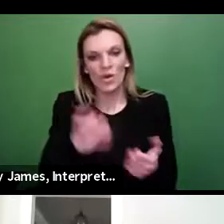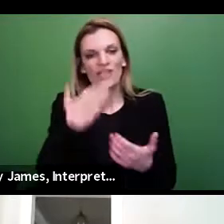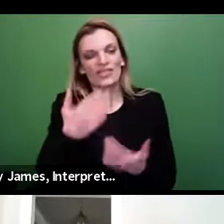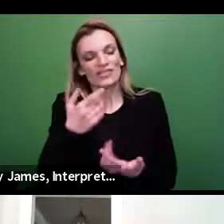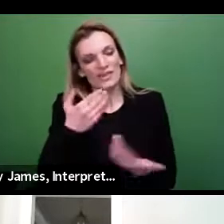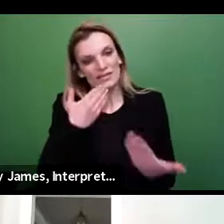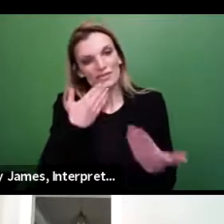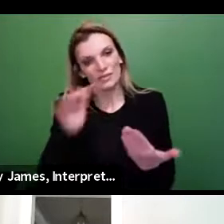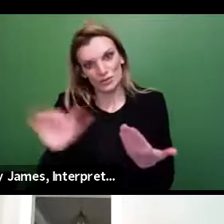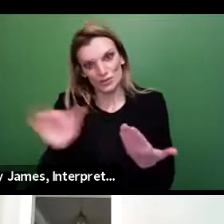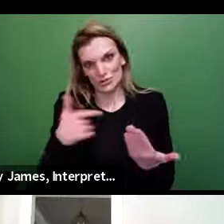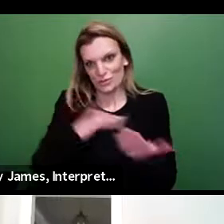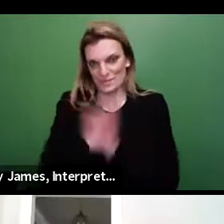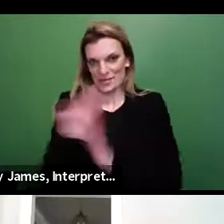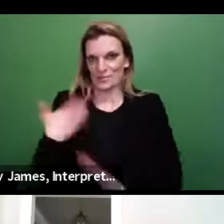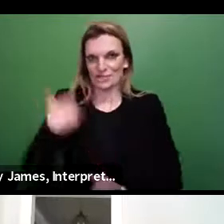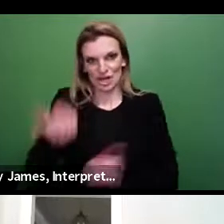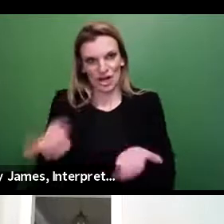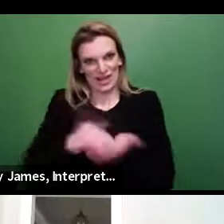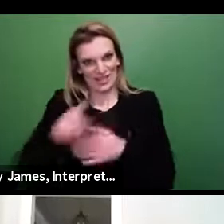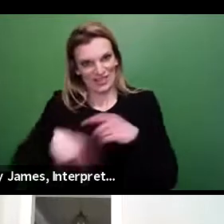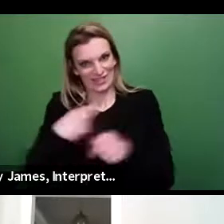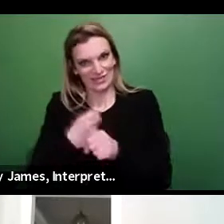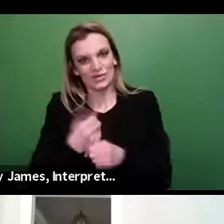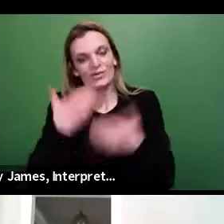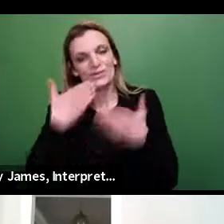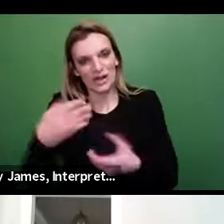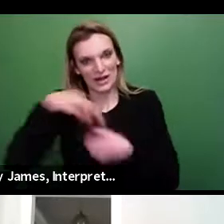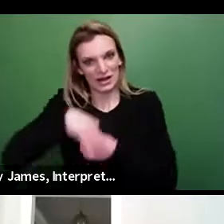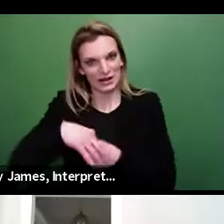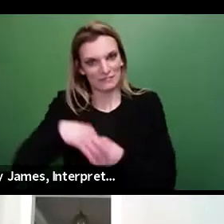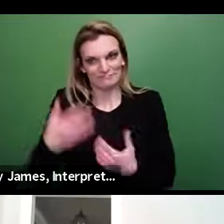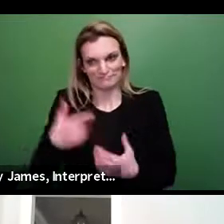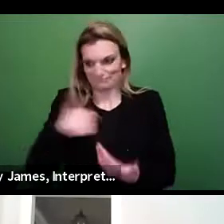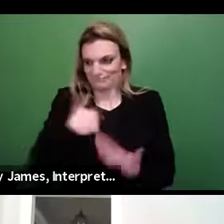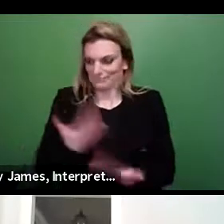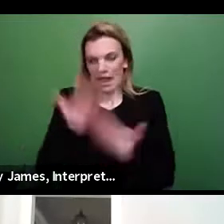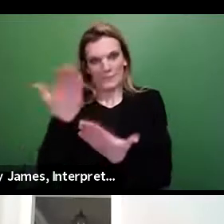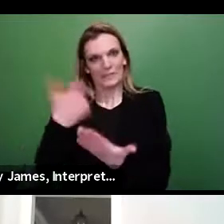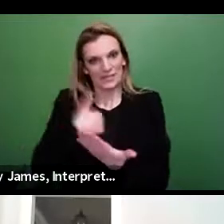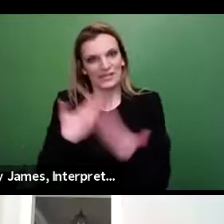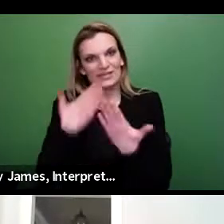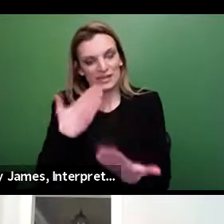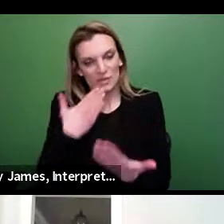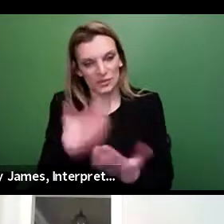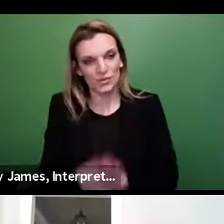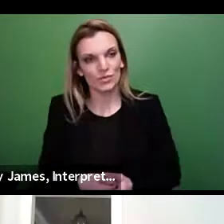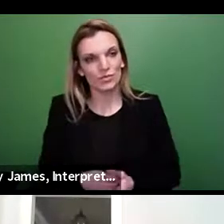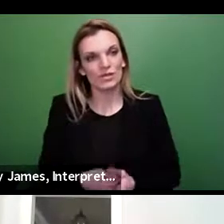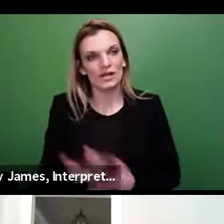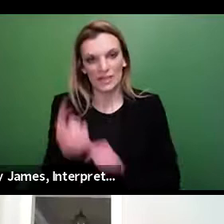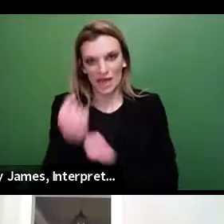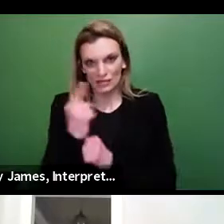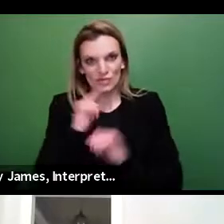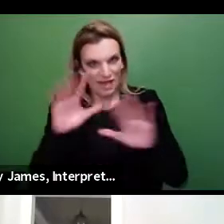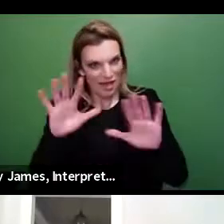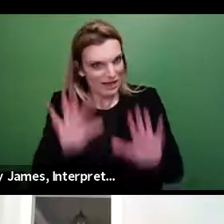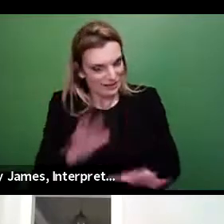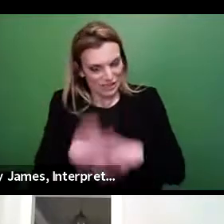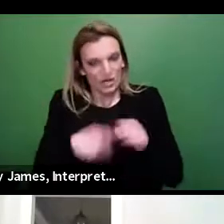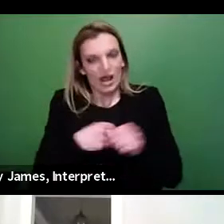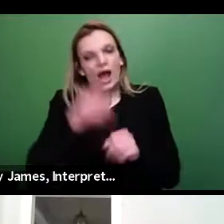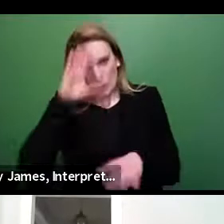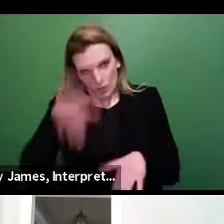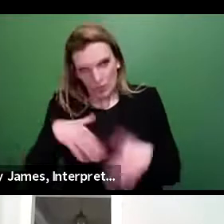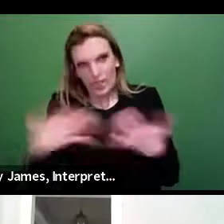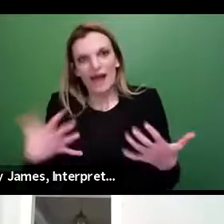opportunity to serve again as chair of the Michigan Civil Rights Commission. Last year was an excellent year. We had a lot of challenges going on.